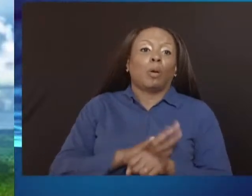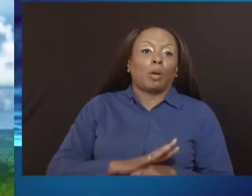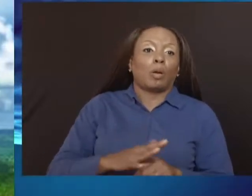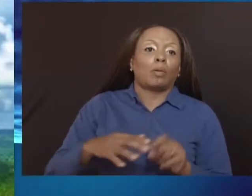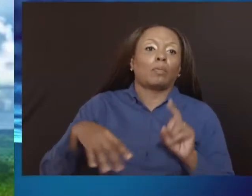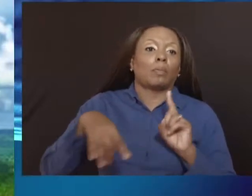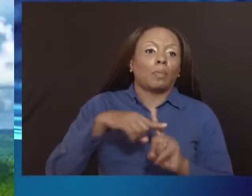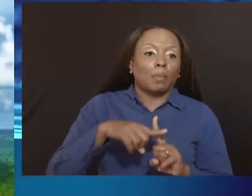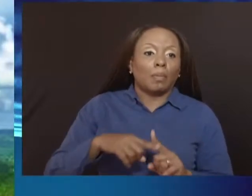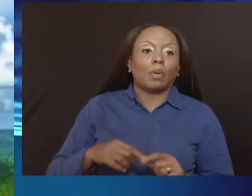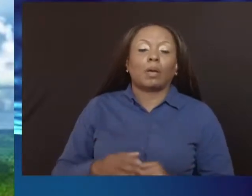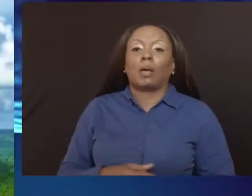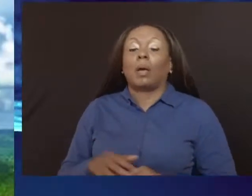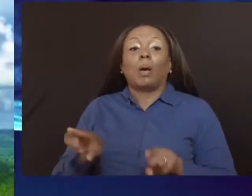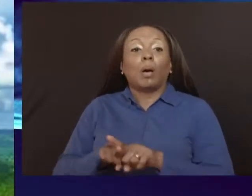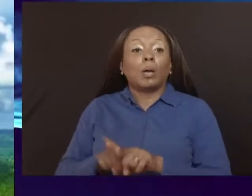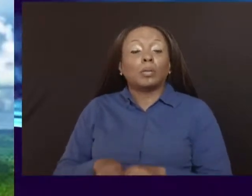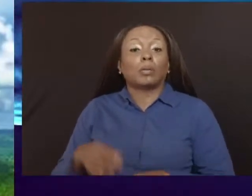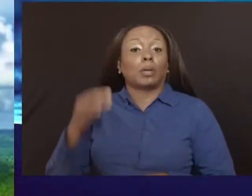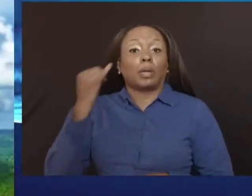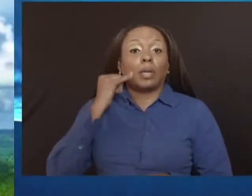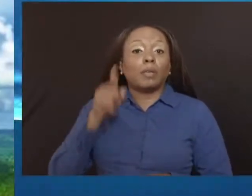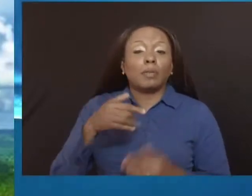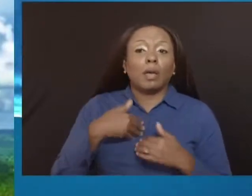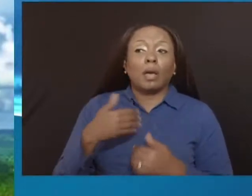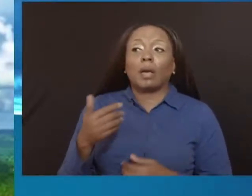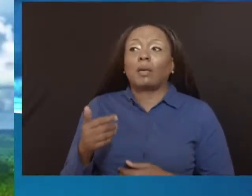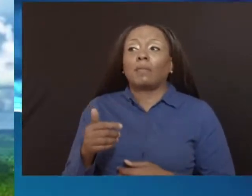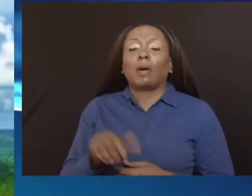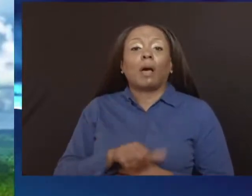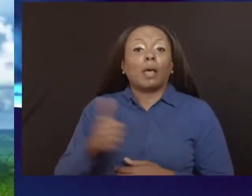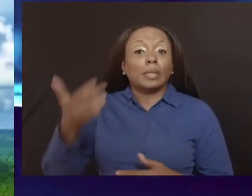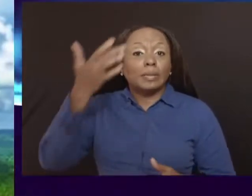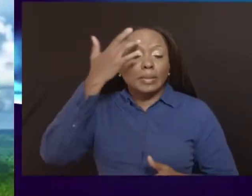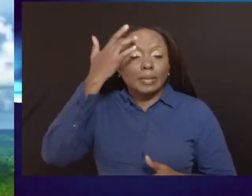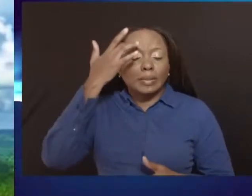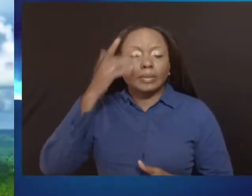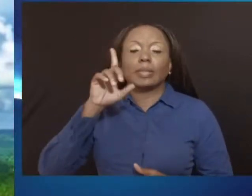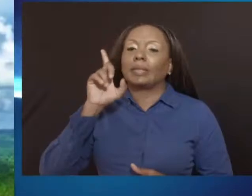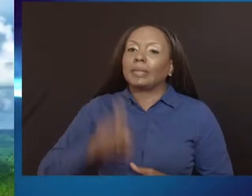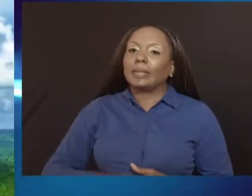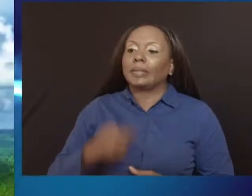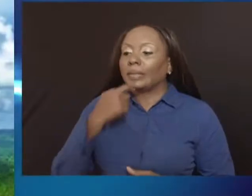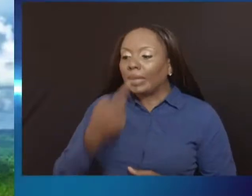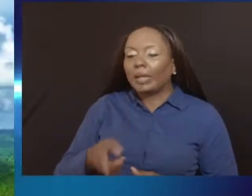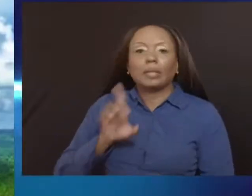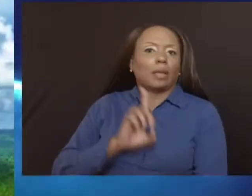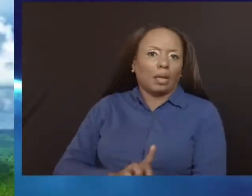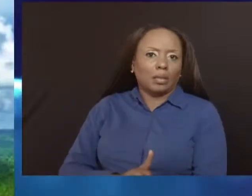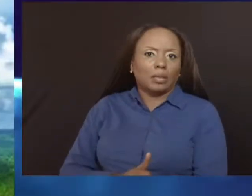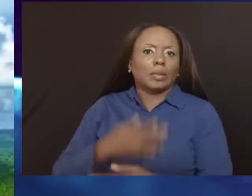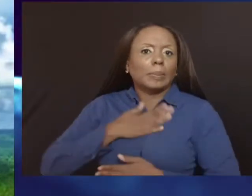of comorbidities. And I wanted to start on talking about comorbidities first.